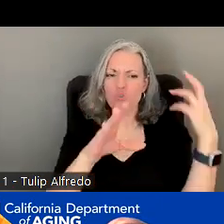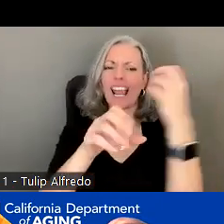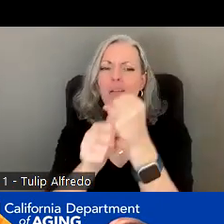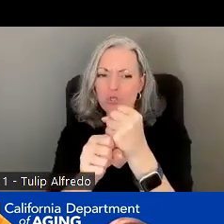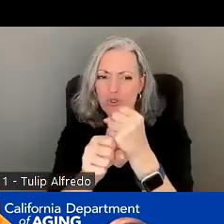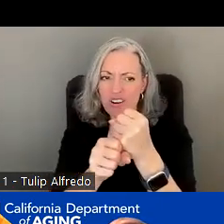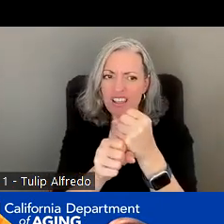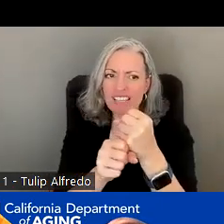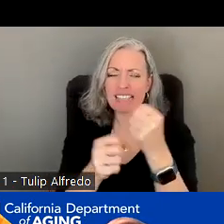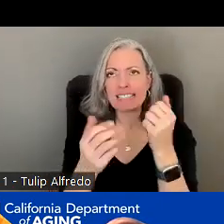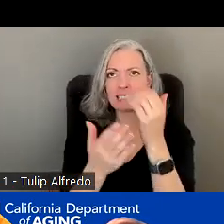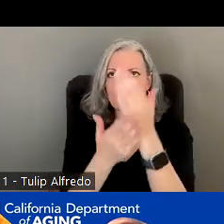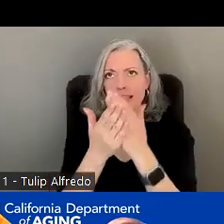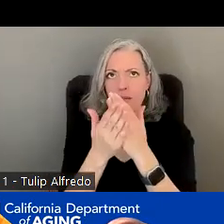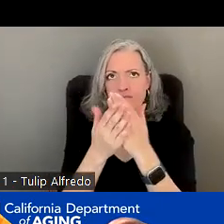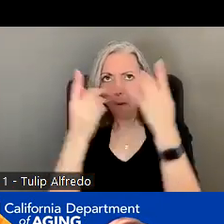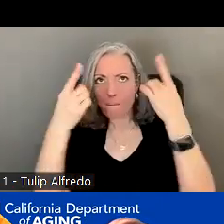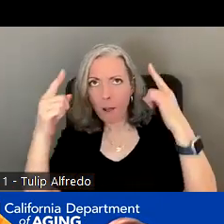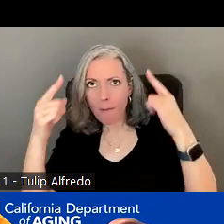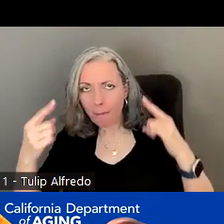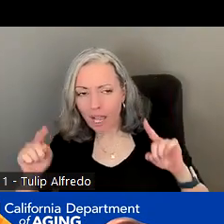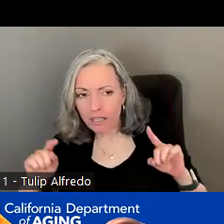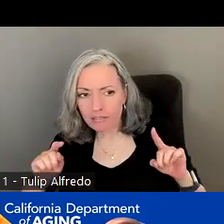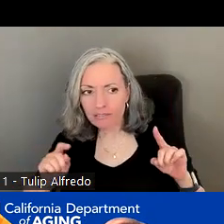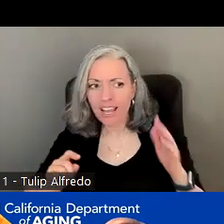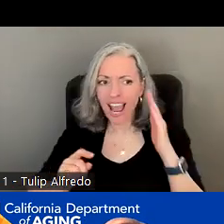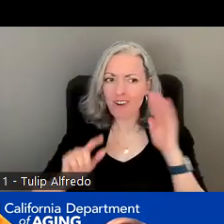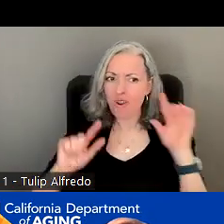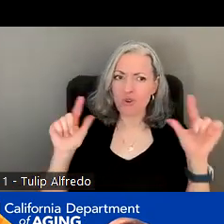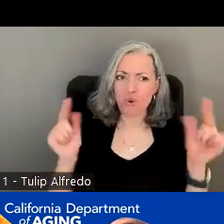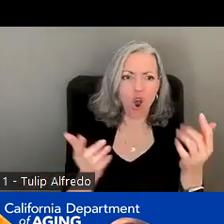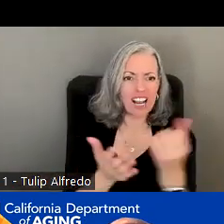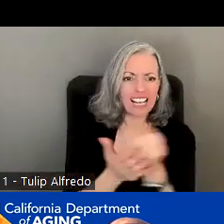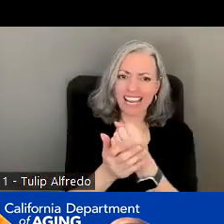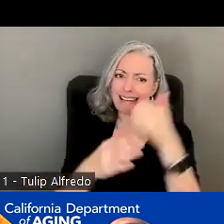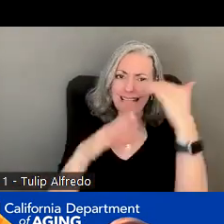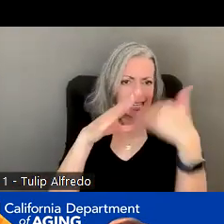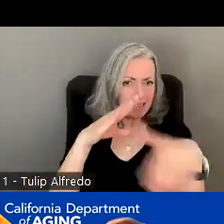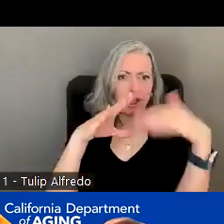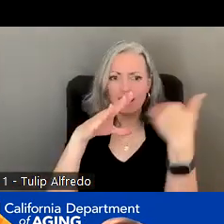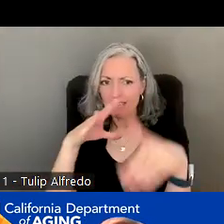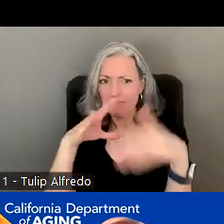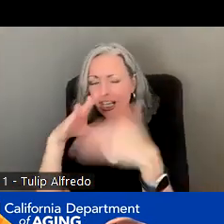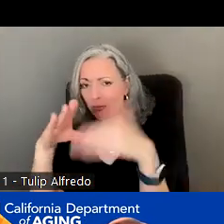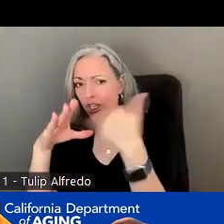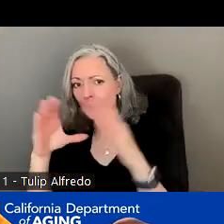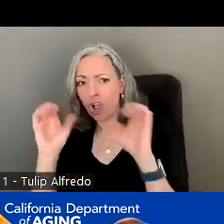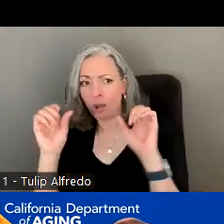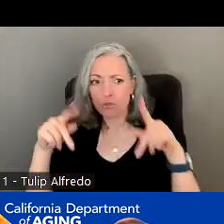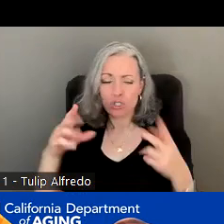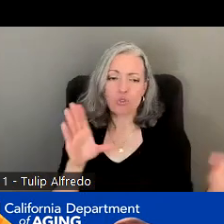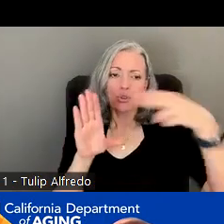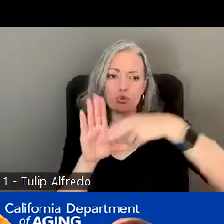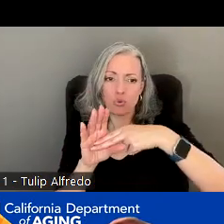of the highlights for everyone. I know all of you get so many emails and opportunities to join webinars